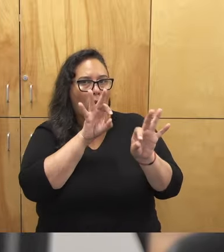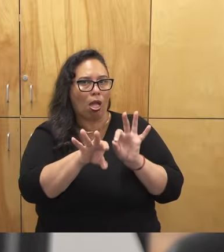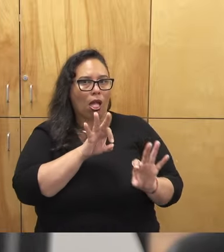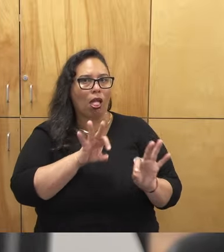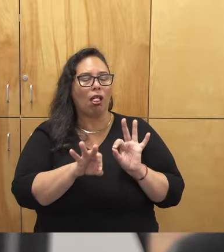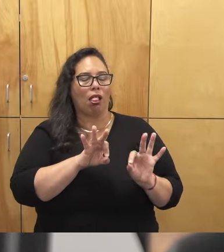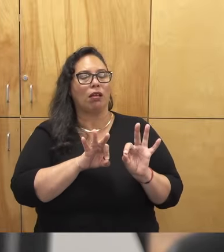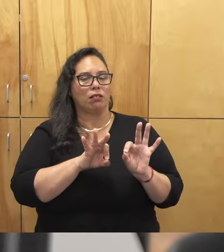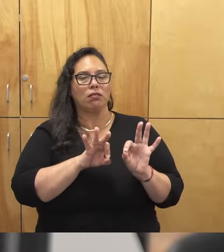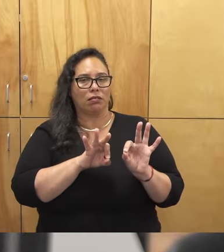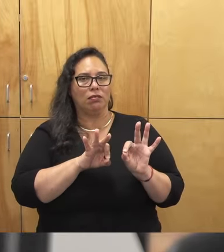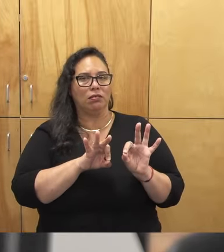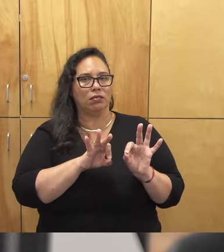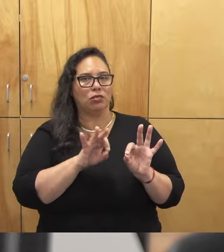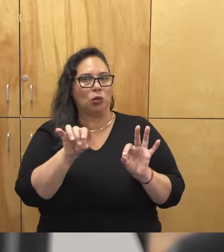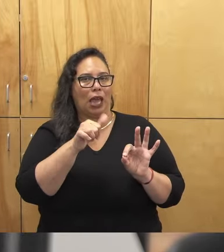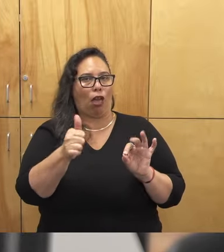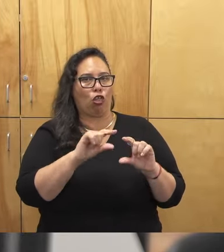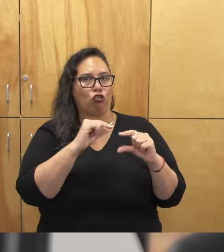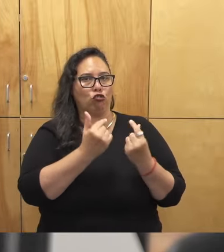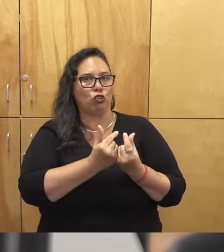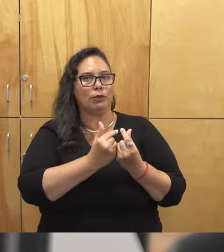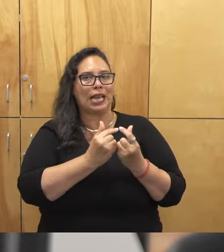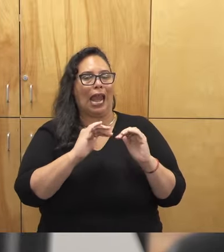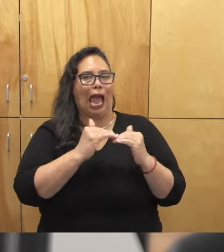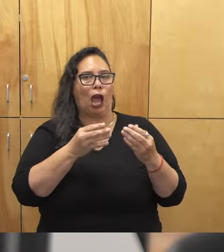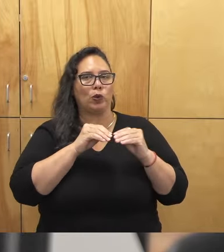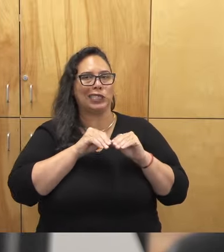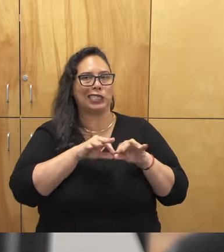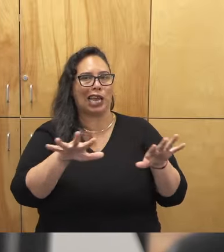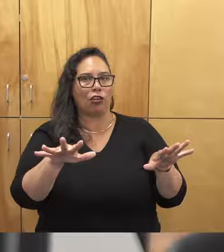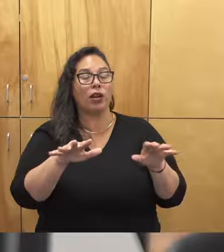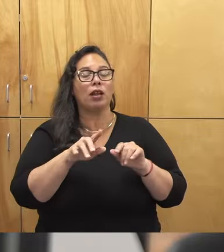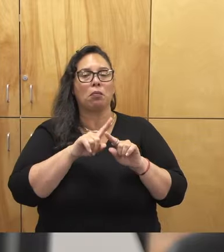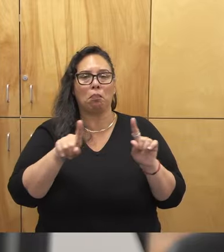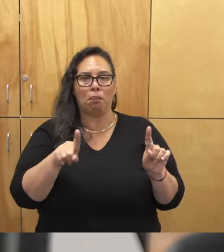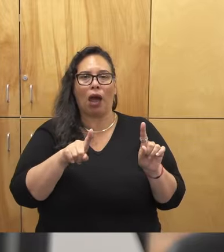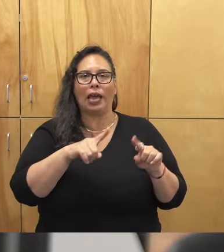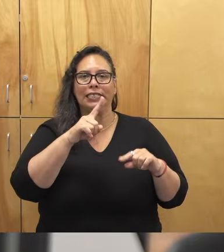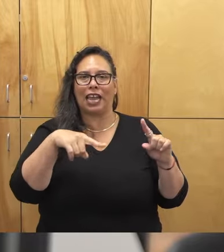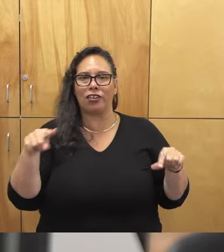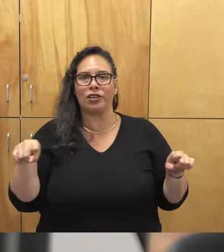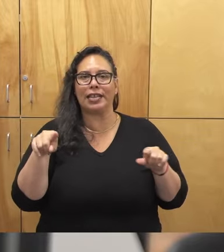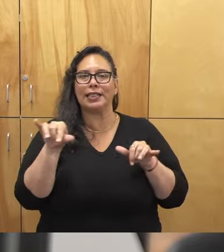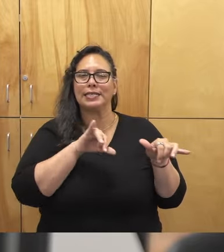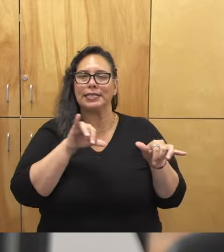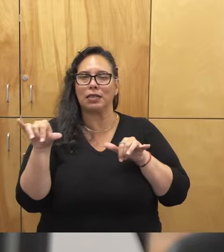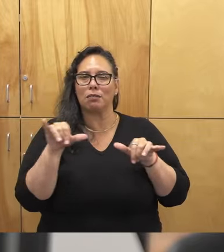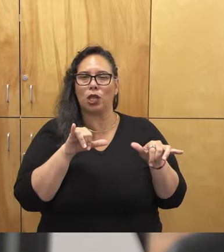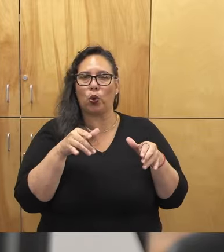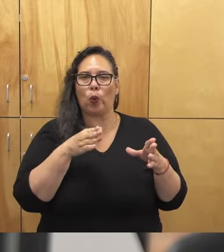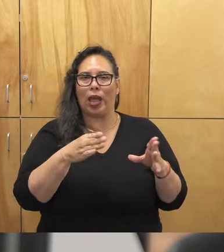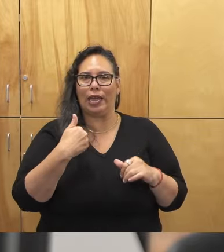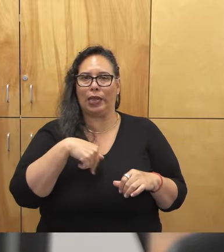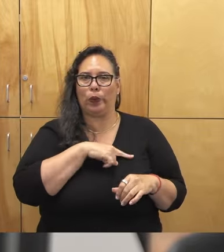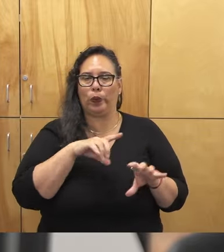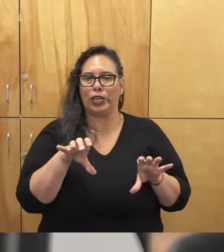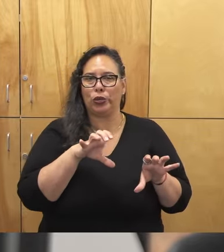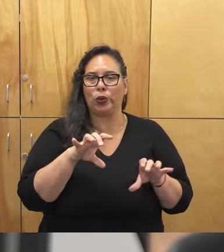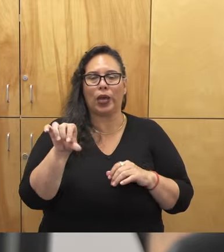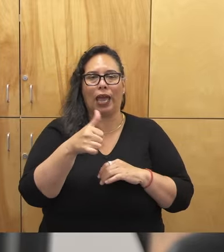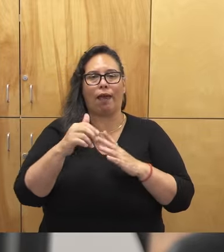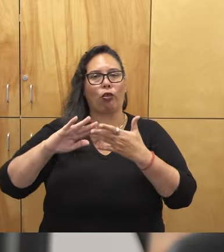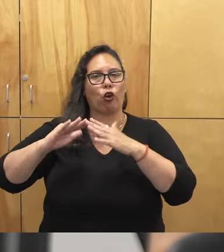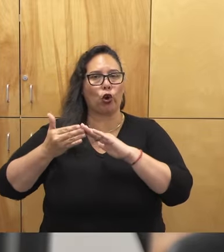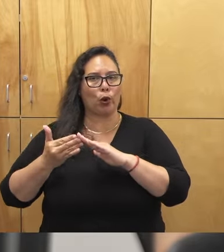speak in regards to the other groups and how it's disaggregated. But it does disaggregate in a similar way that we do, as well as other urban